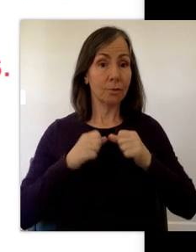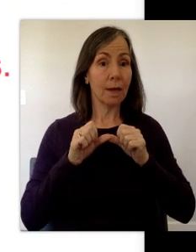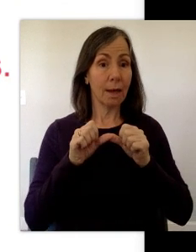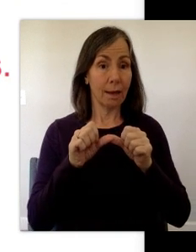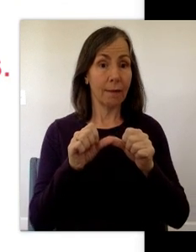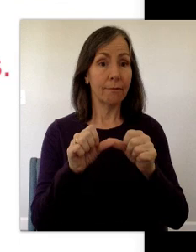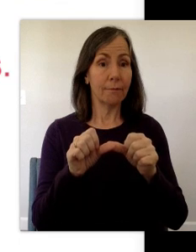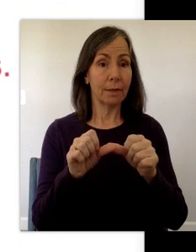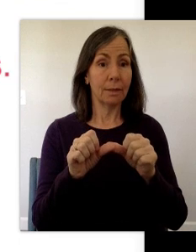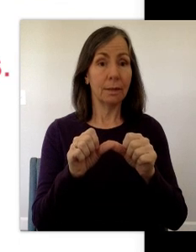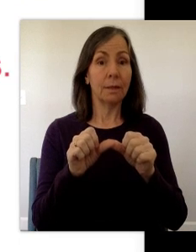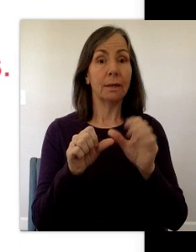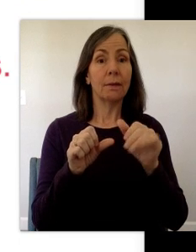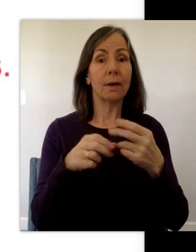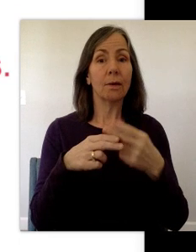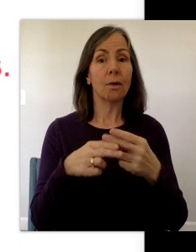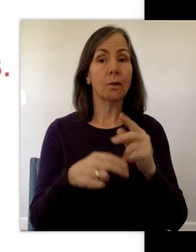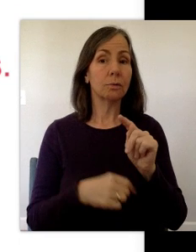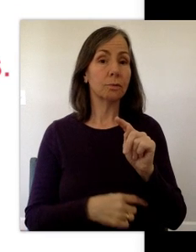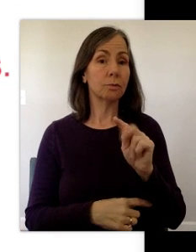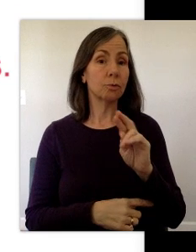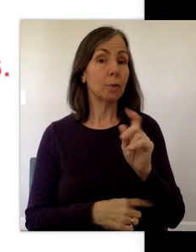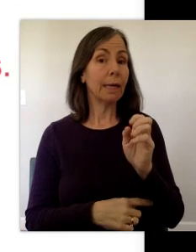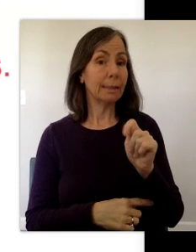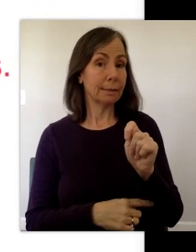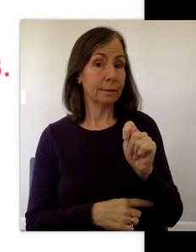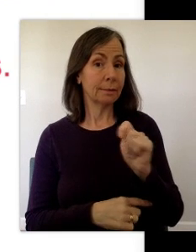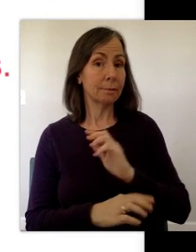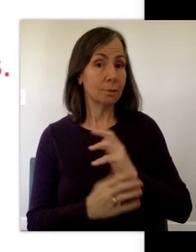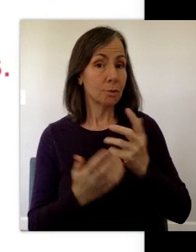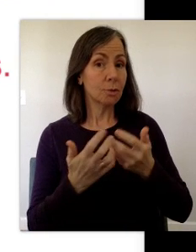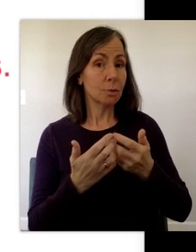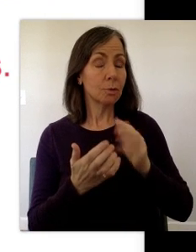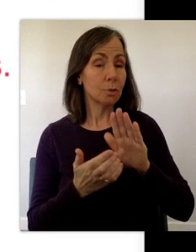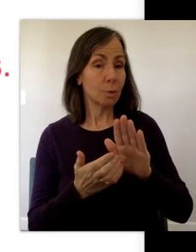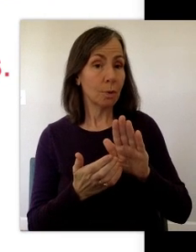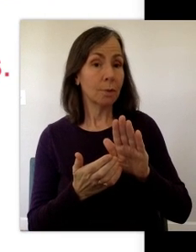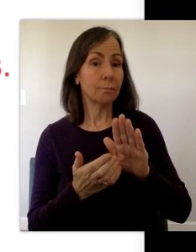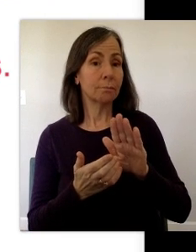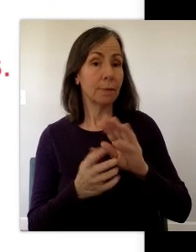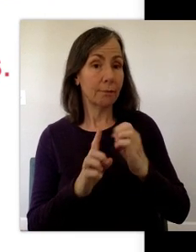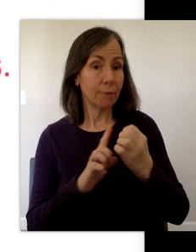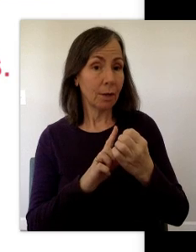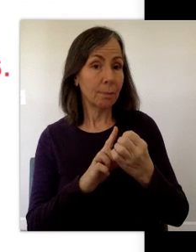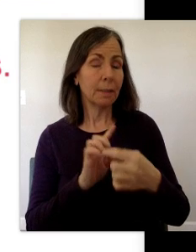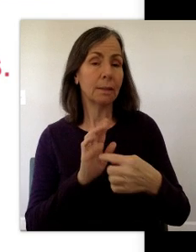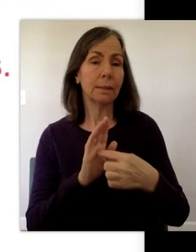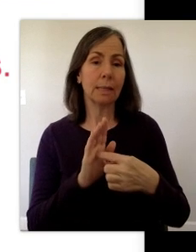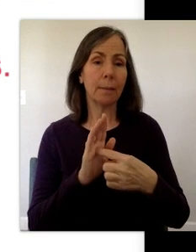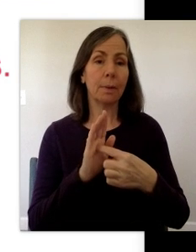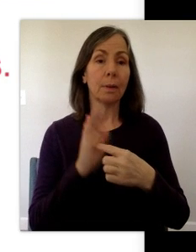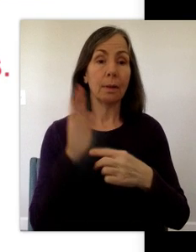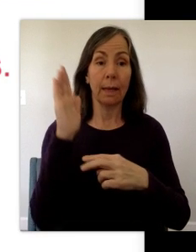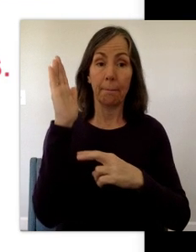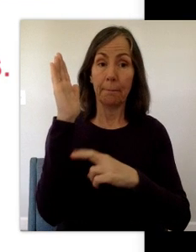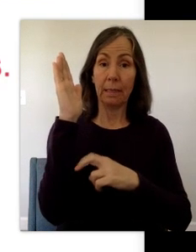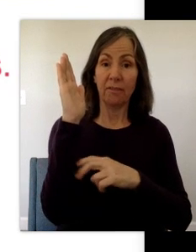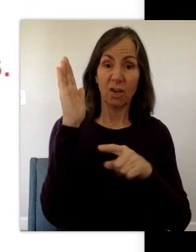a trait that suits your environment, like a beaver's sharp